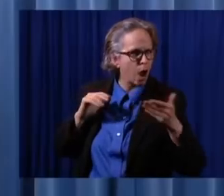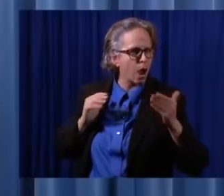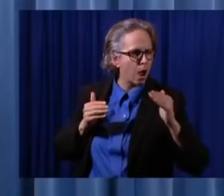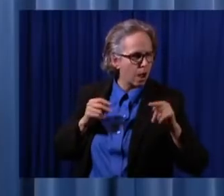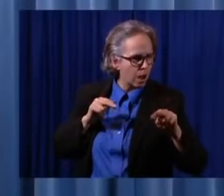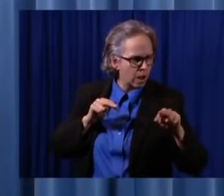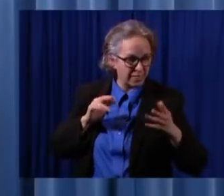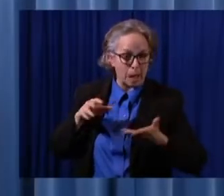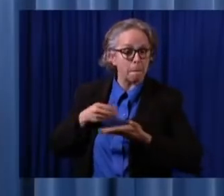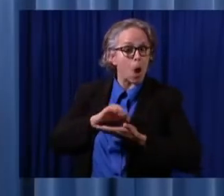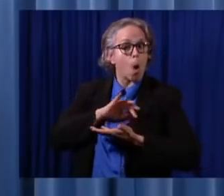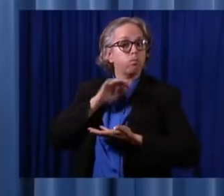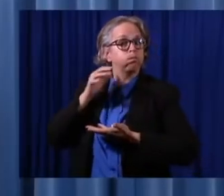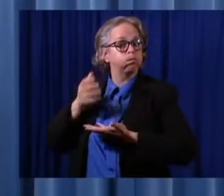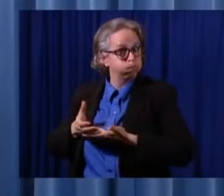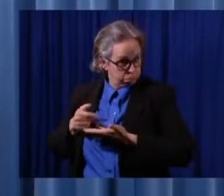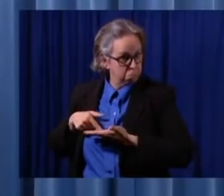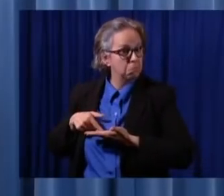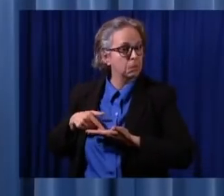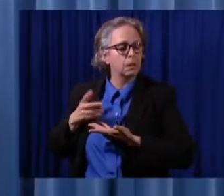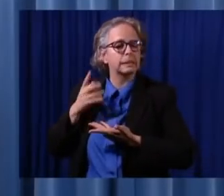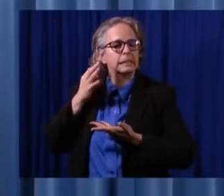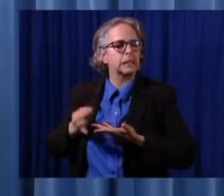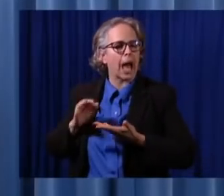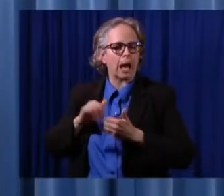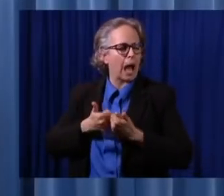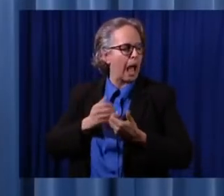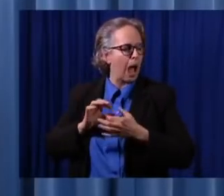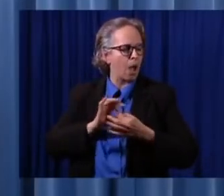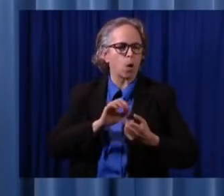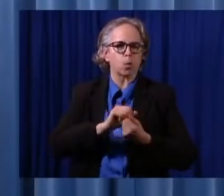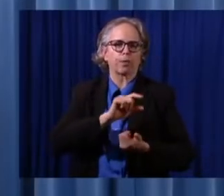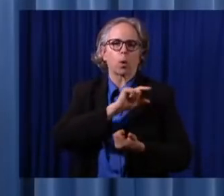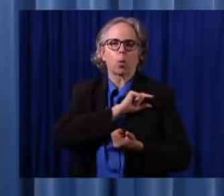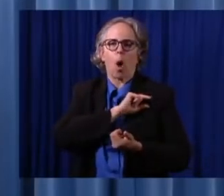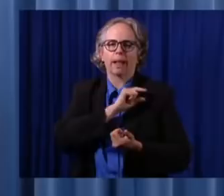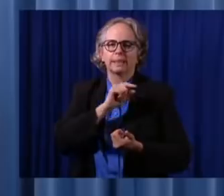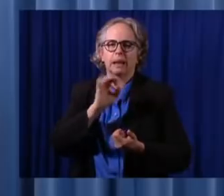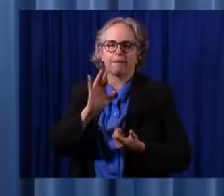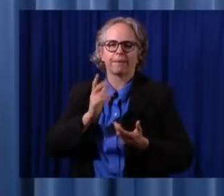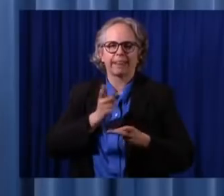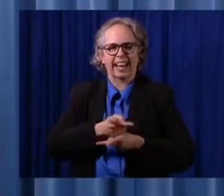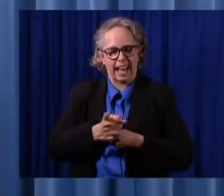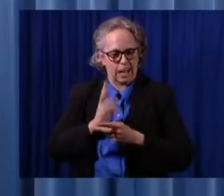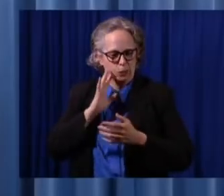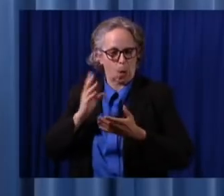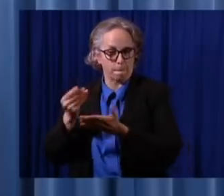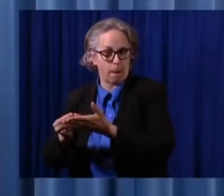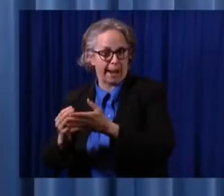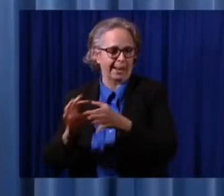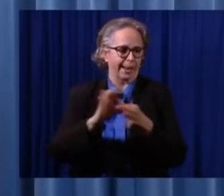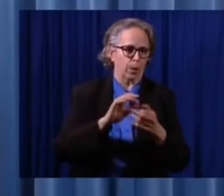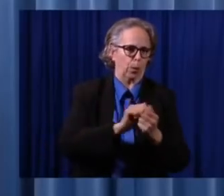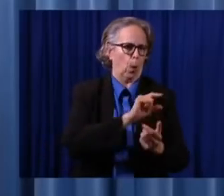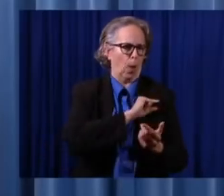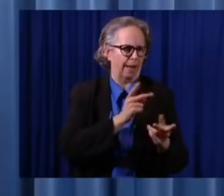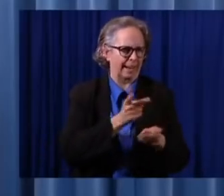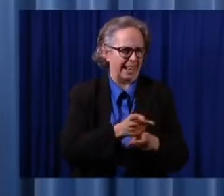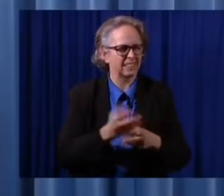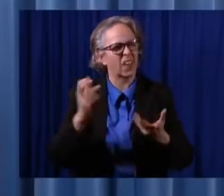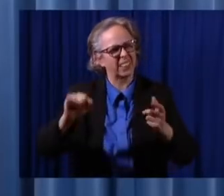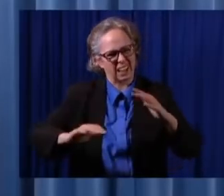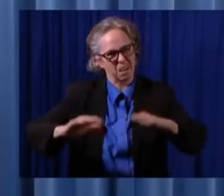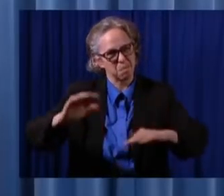care that people are able to obtain there. And so it remains a balancing thing. So